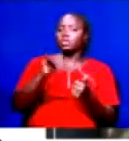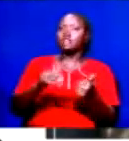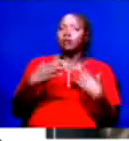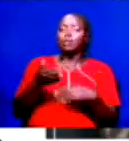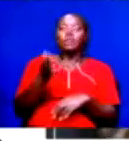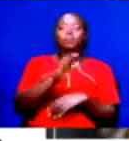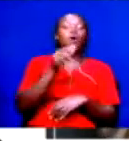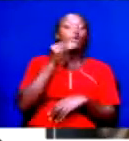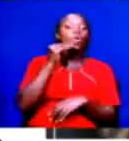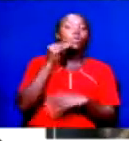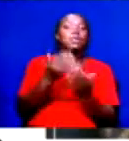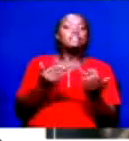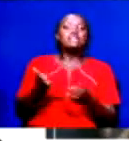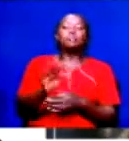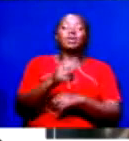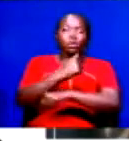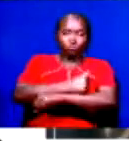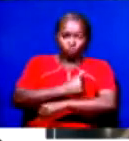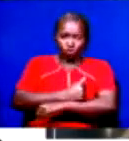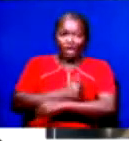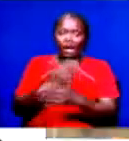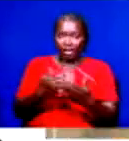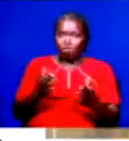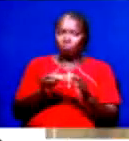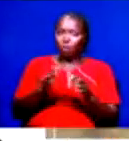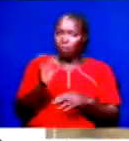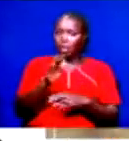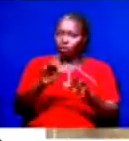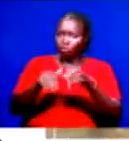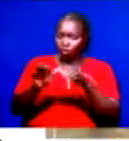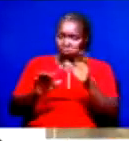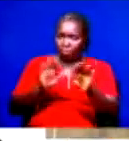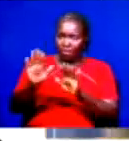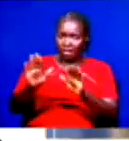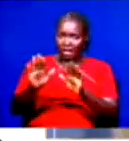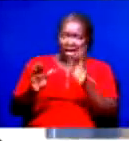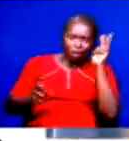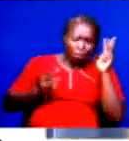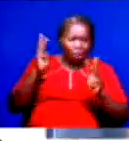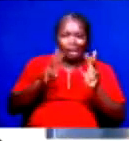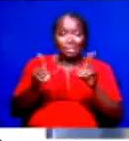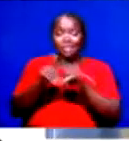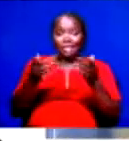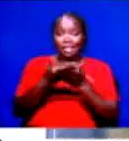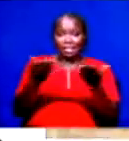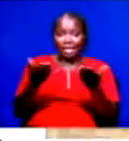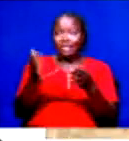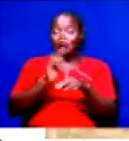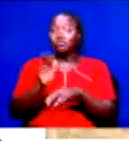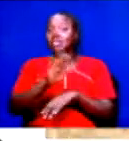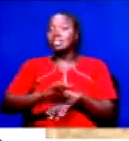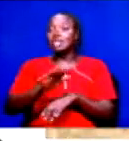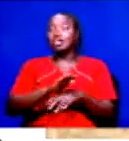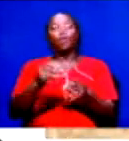home, children can go back to school, and people can go back to their farms. Taharuki ngali imetanda katika maeneo yaliyoathirika na